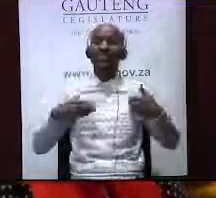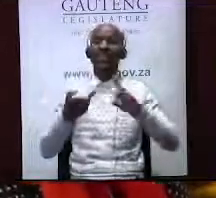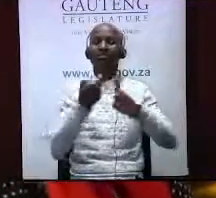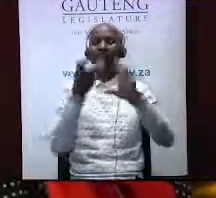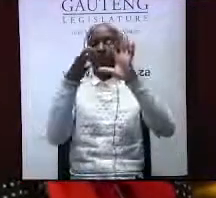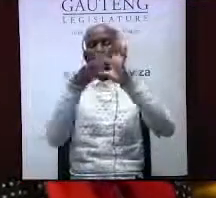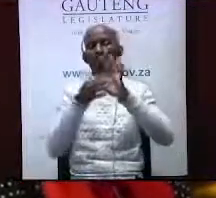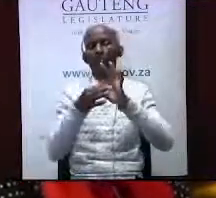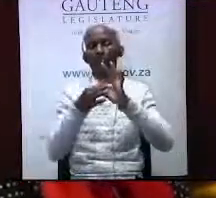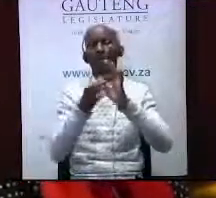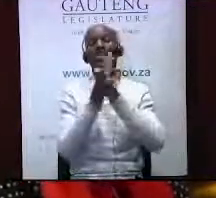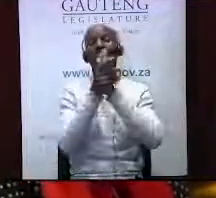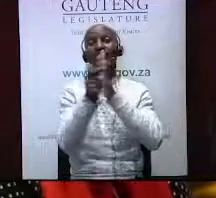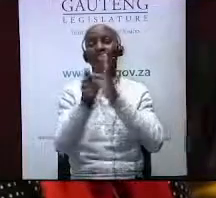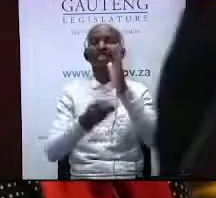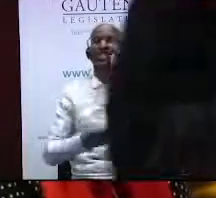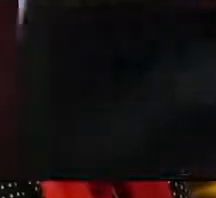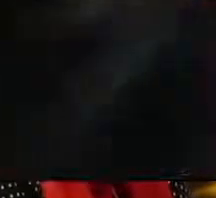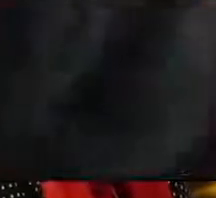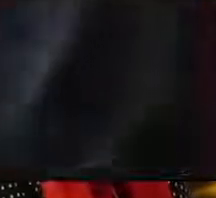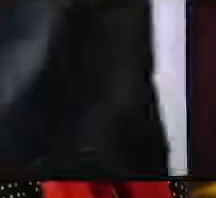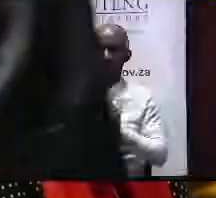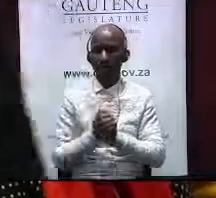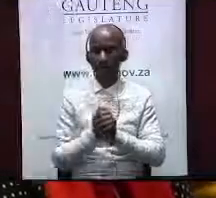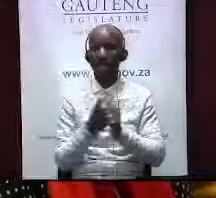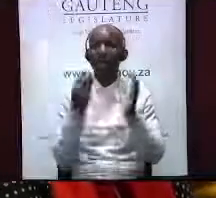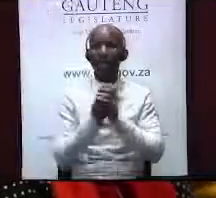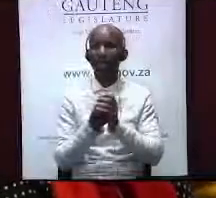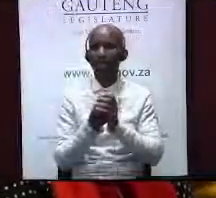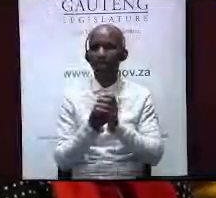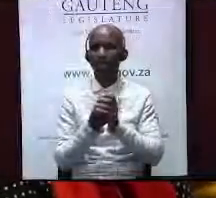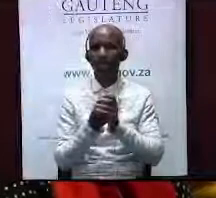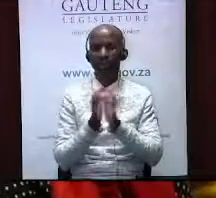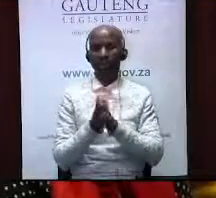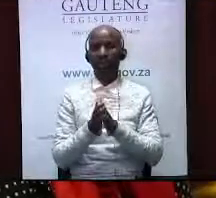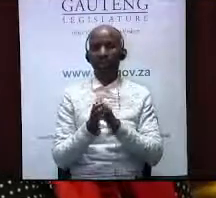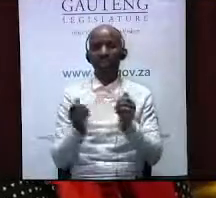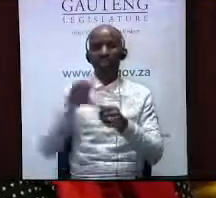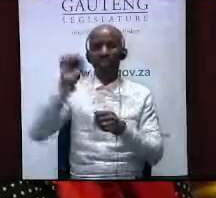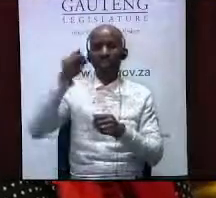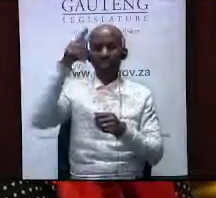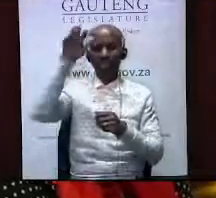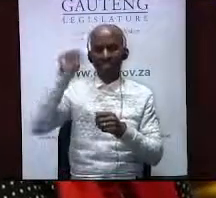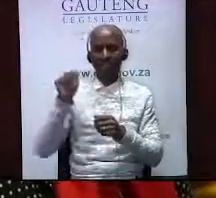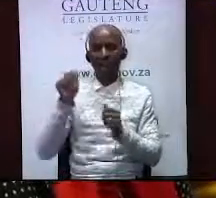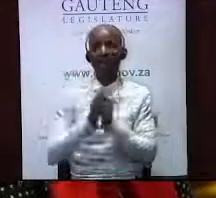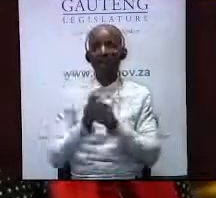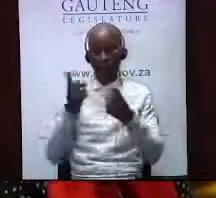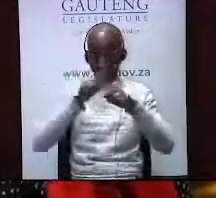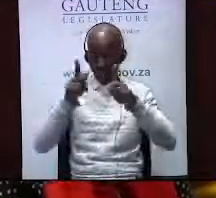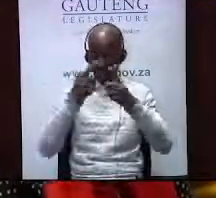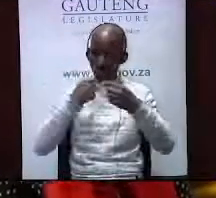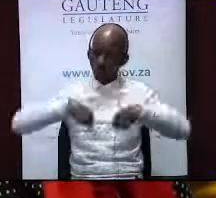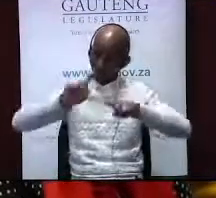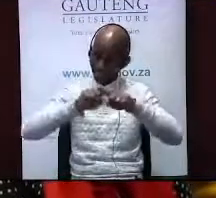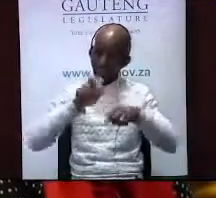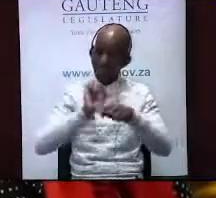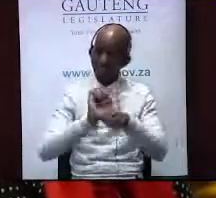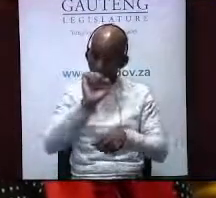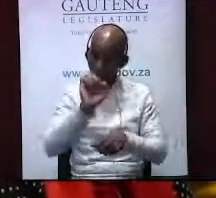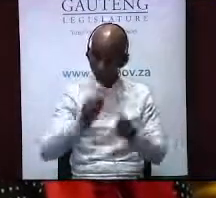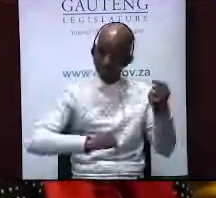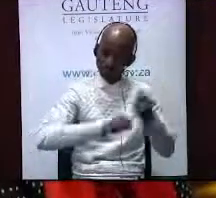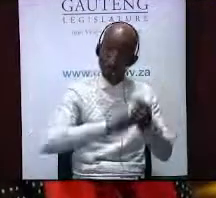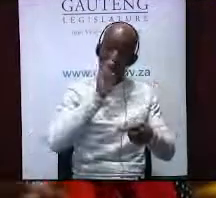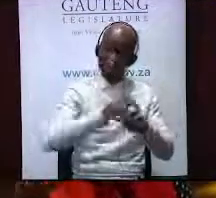home, skill develop, whether it's Masita, whether it's Sita, but we need your support, guys. We need